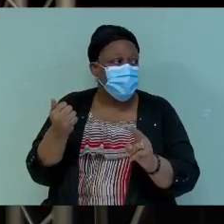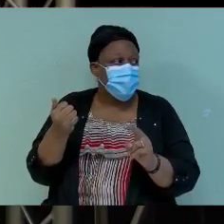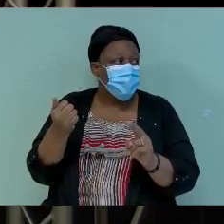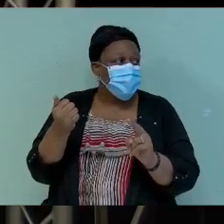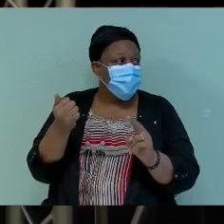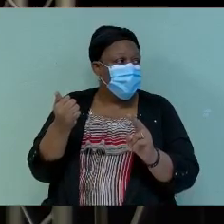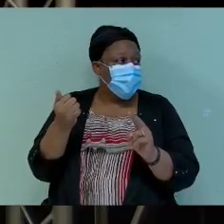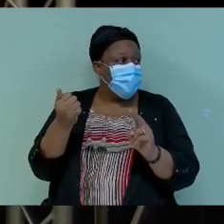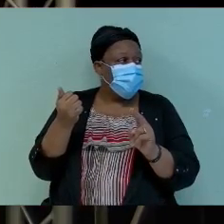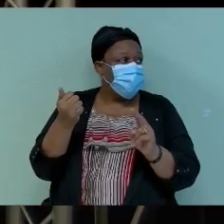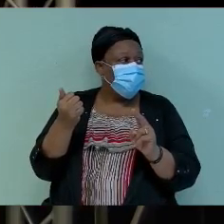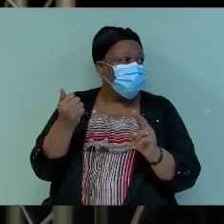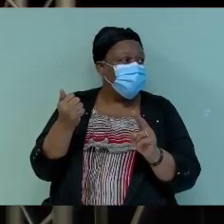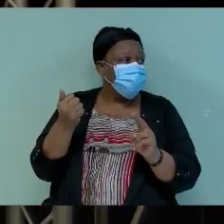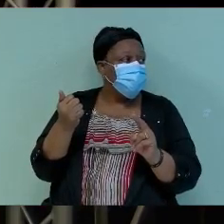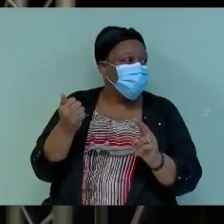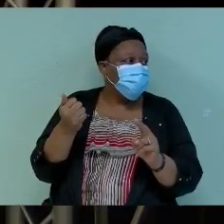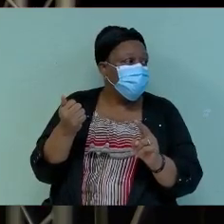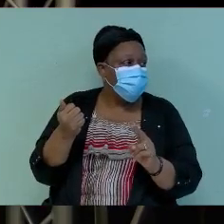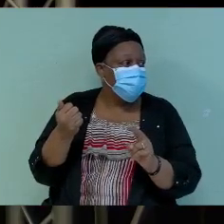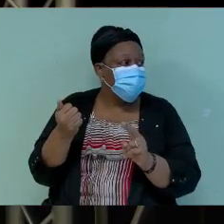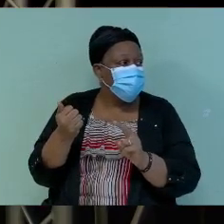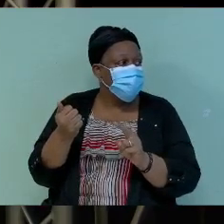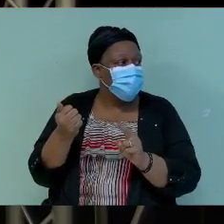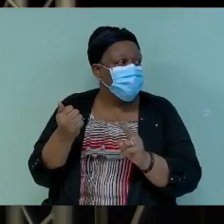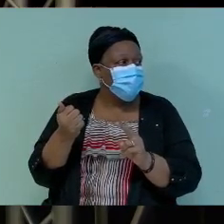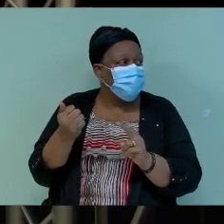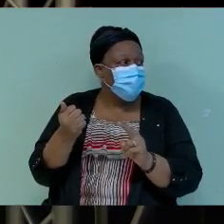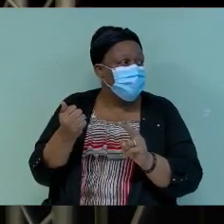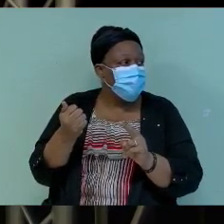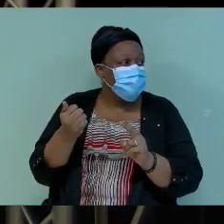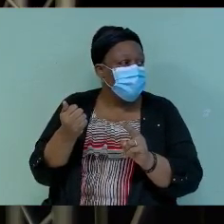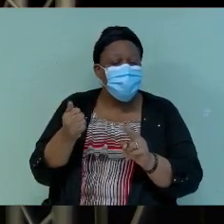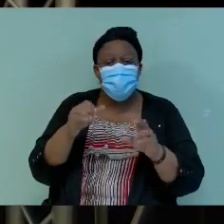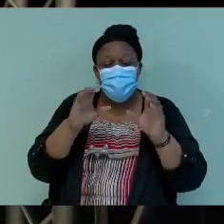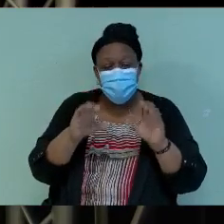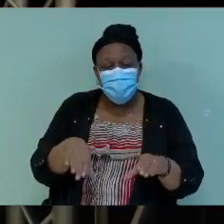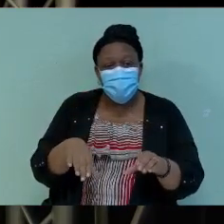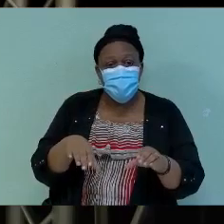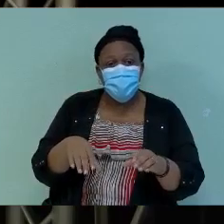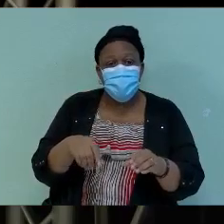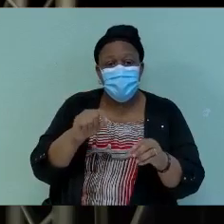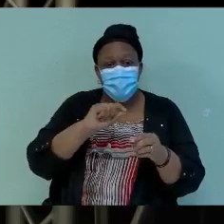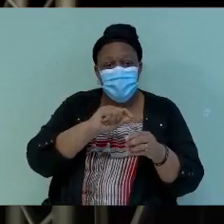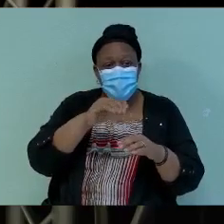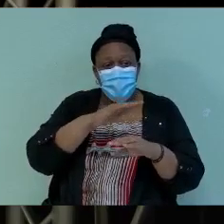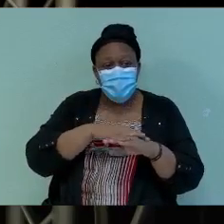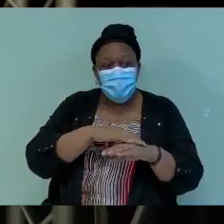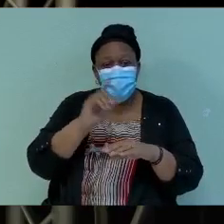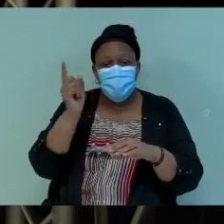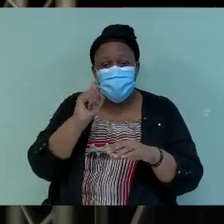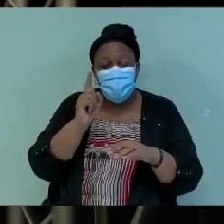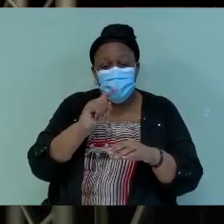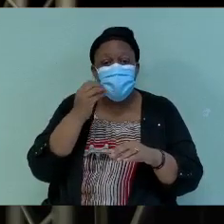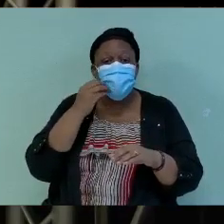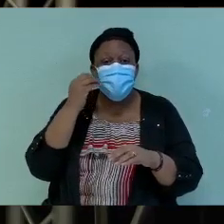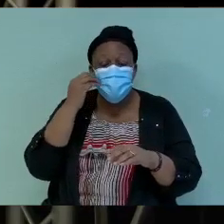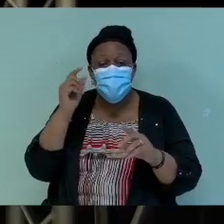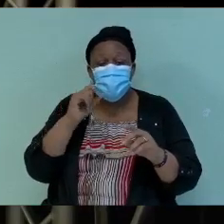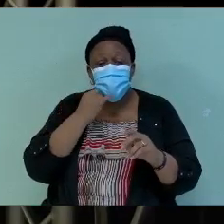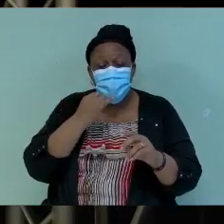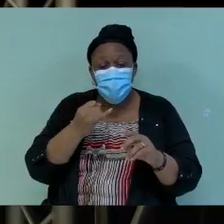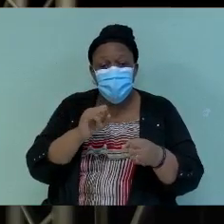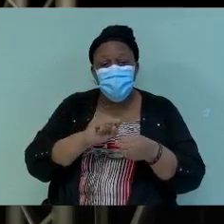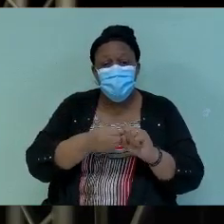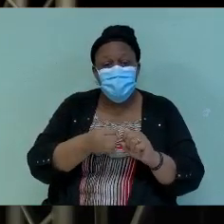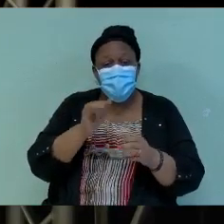and pin their home location so that the members of staff or drivers and